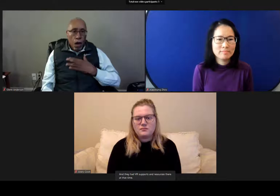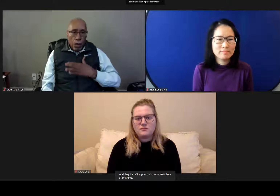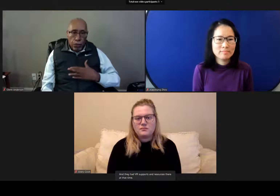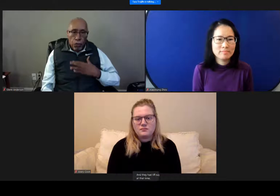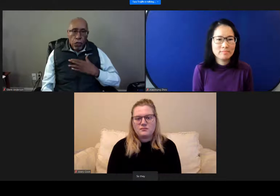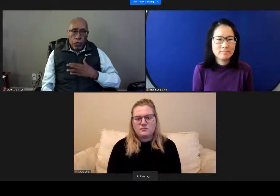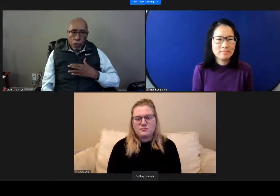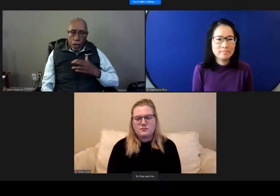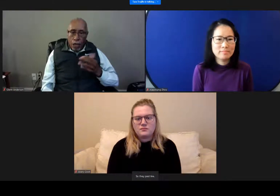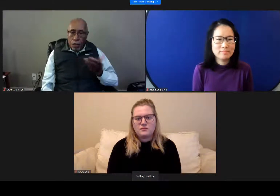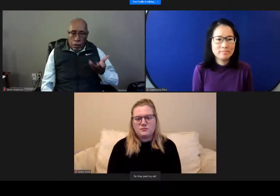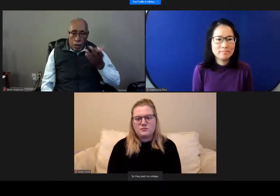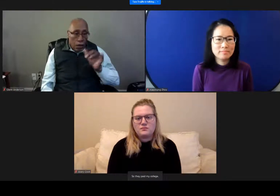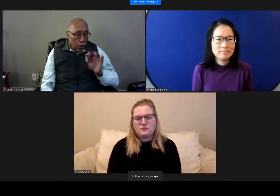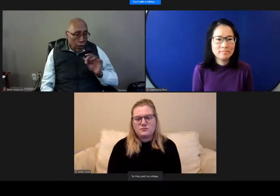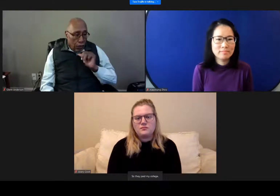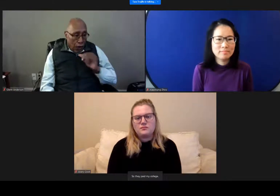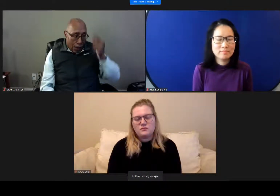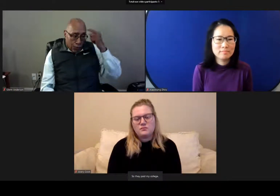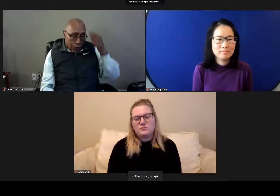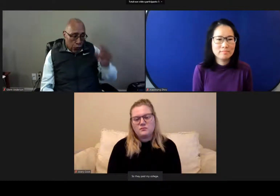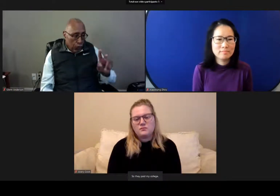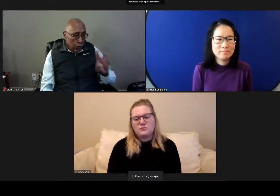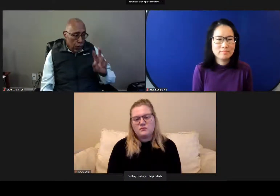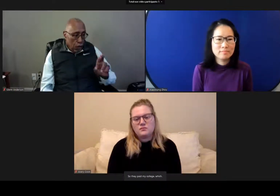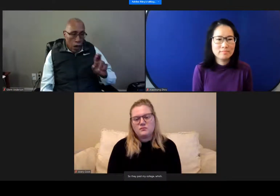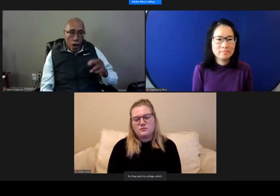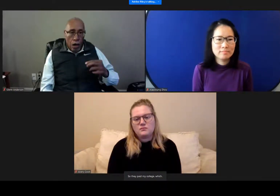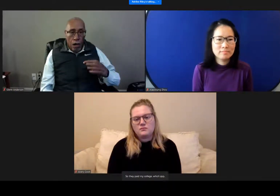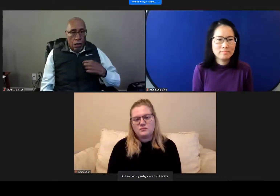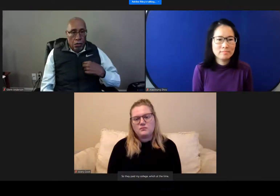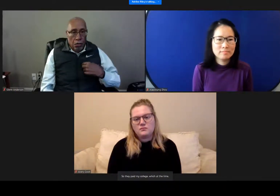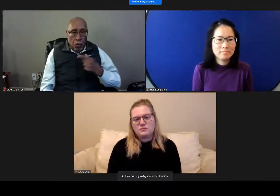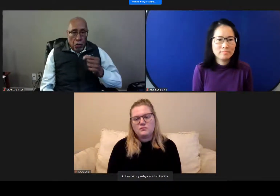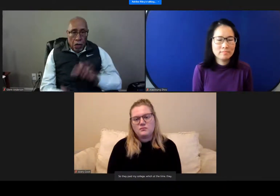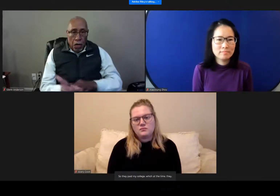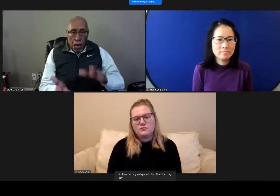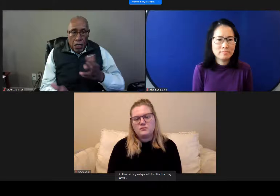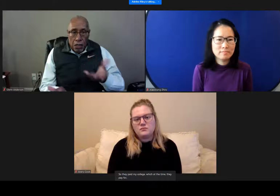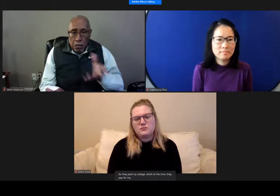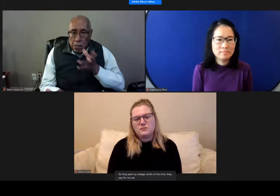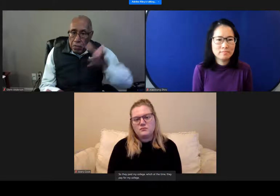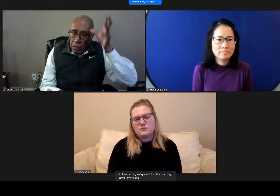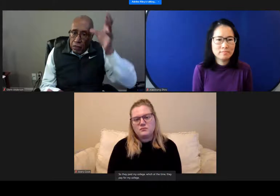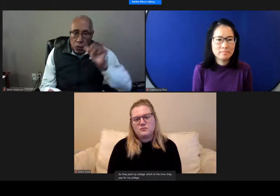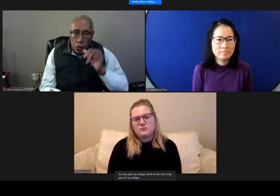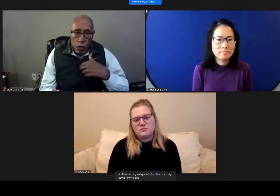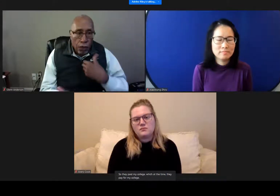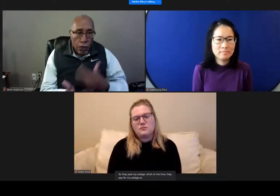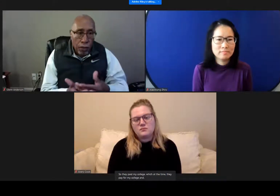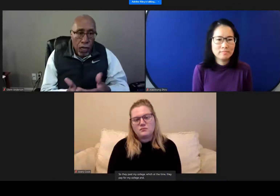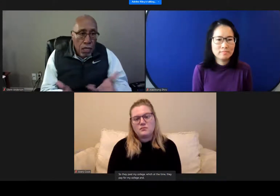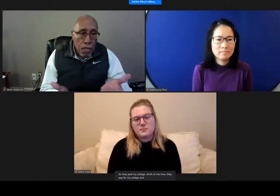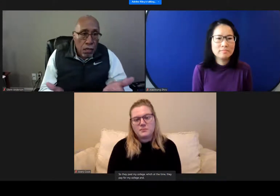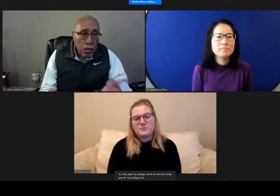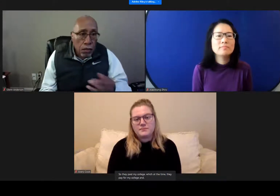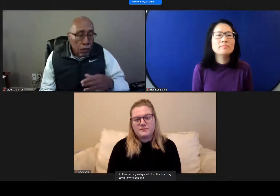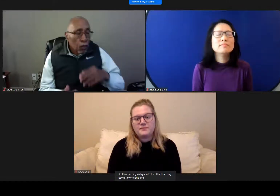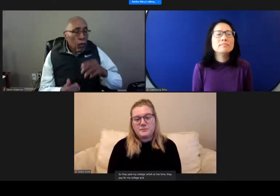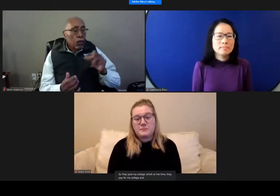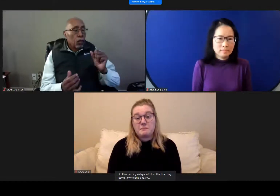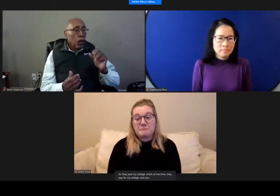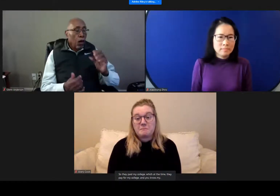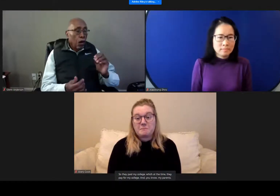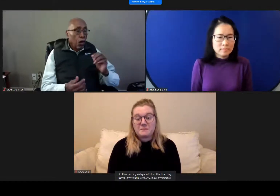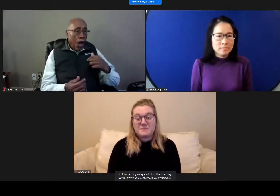So they paid my college. Which at the time they paid for my college, and